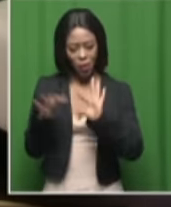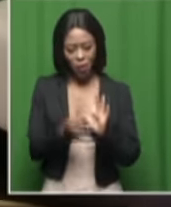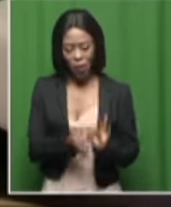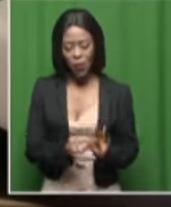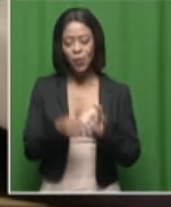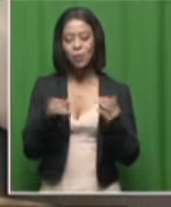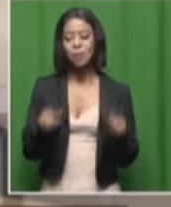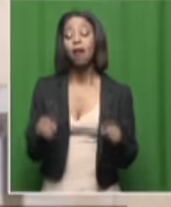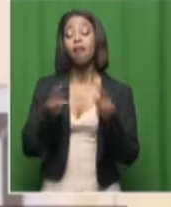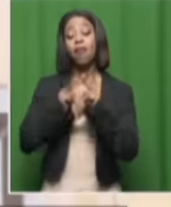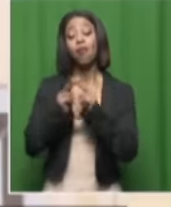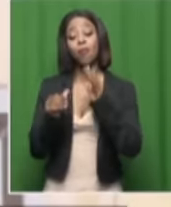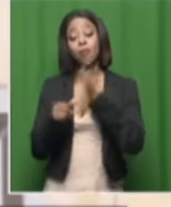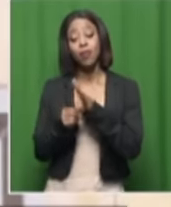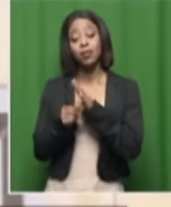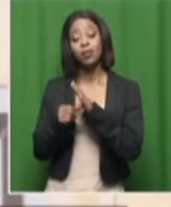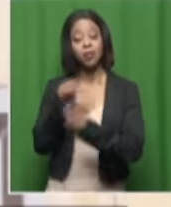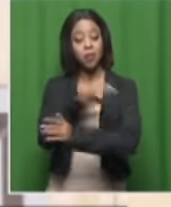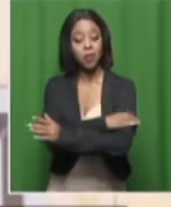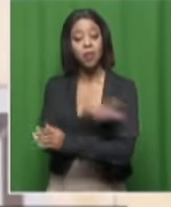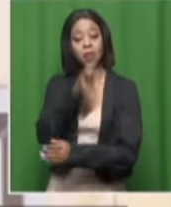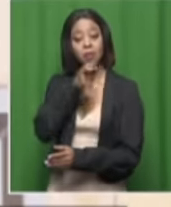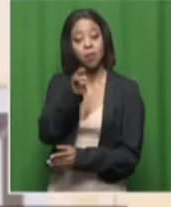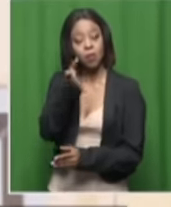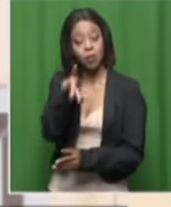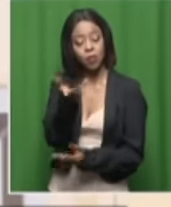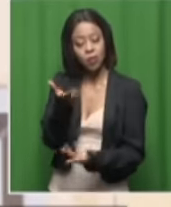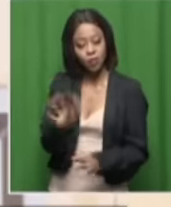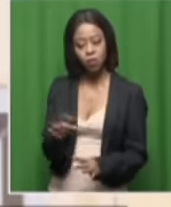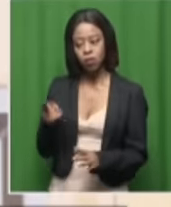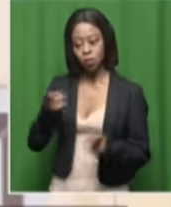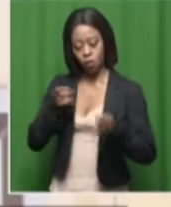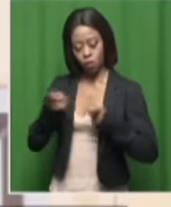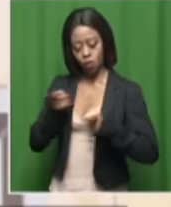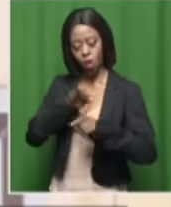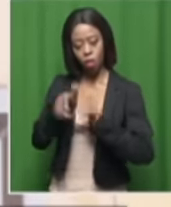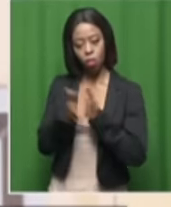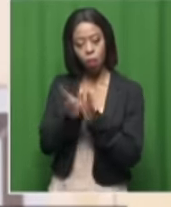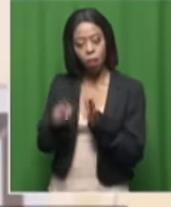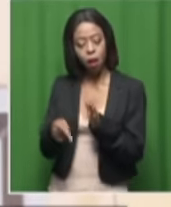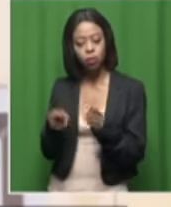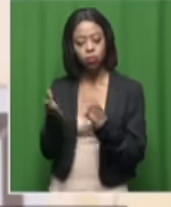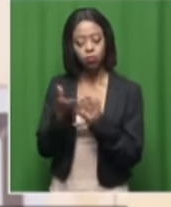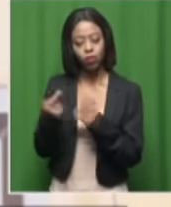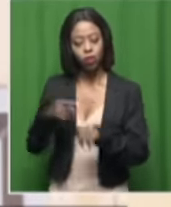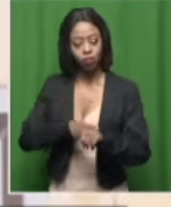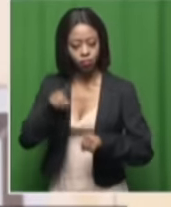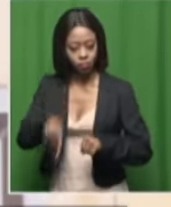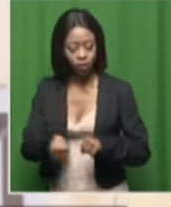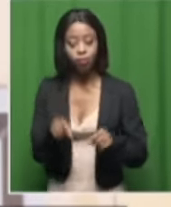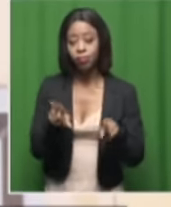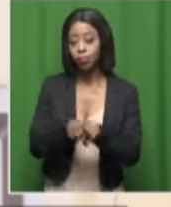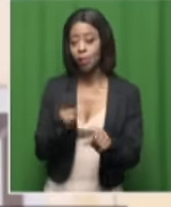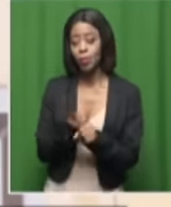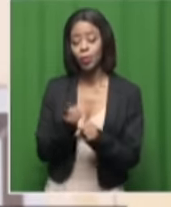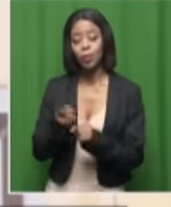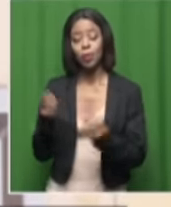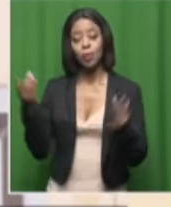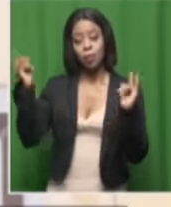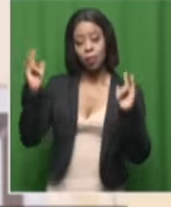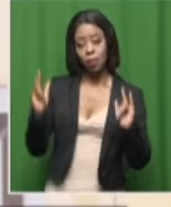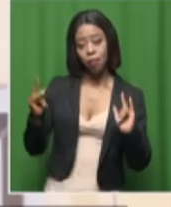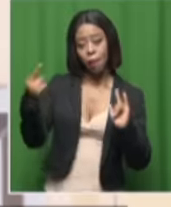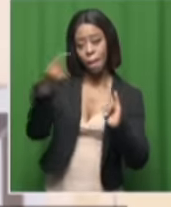It's always important, as the coach said, to feel in control of the moment. Penalties are part of the